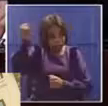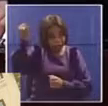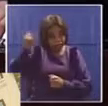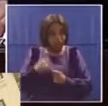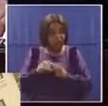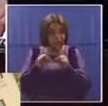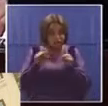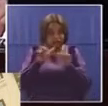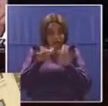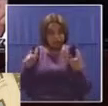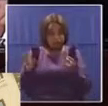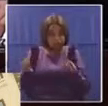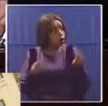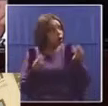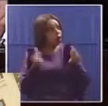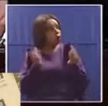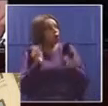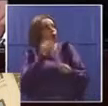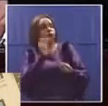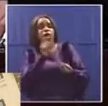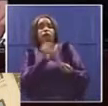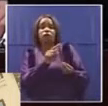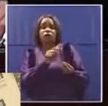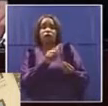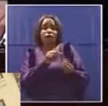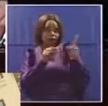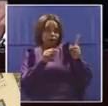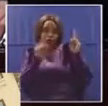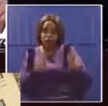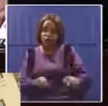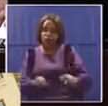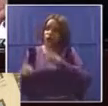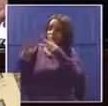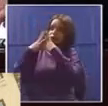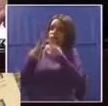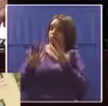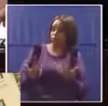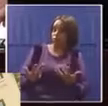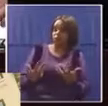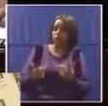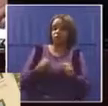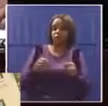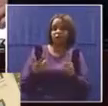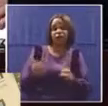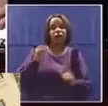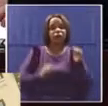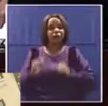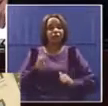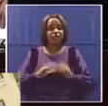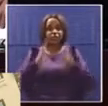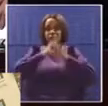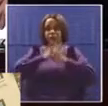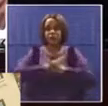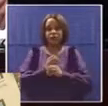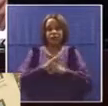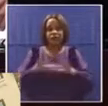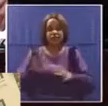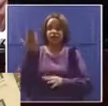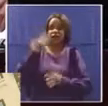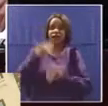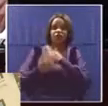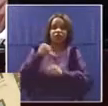walking about in public when he was supposed to be serving a prison sentence. The lack of action from May last year to March this